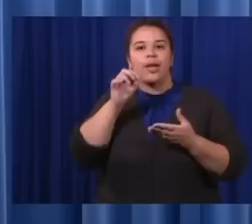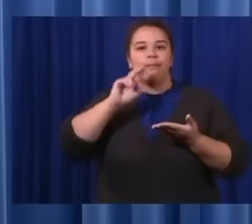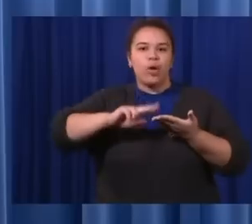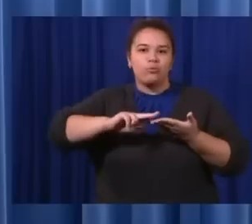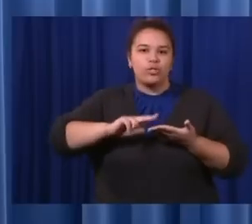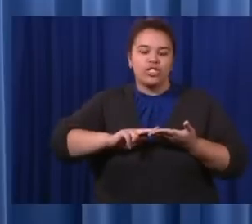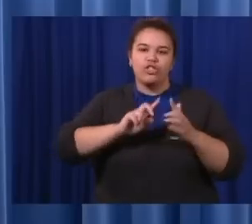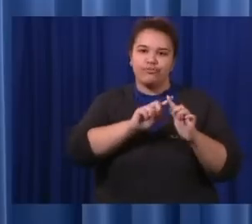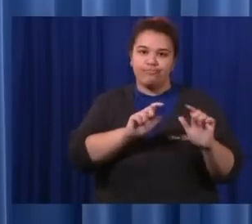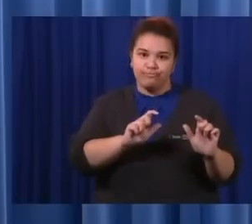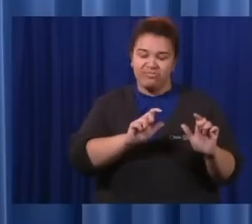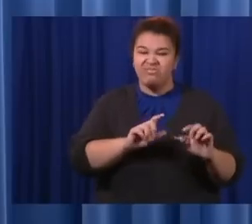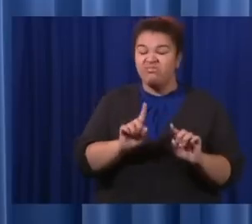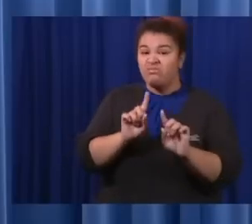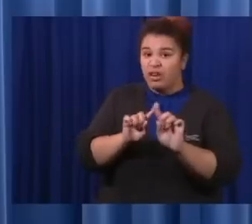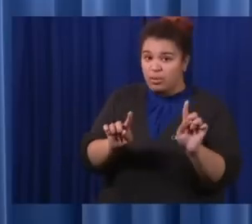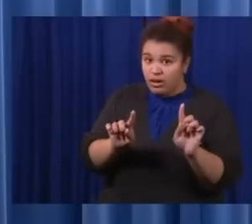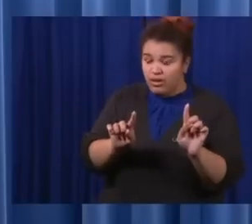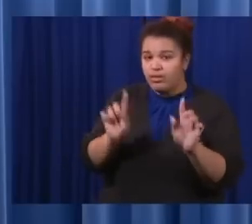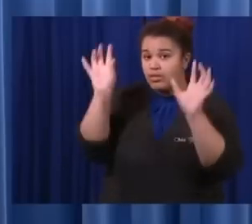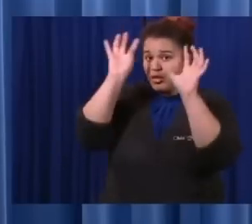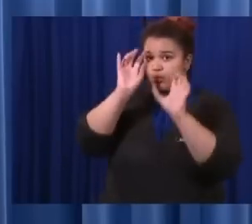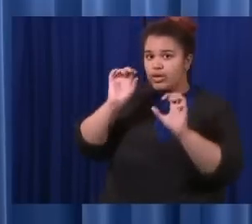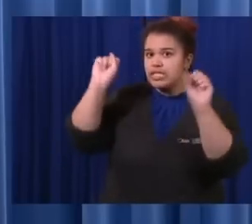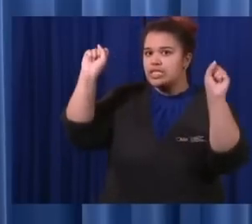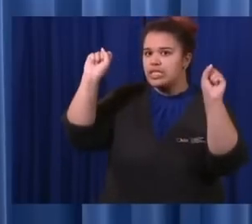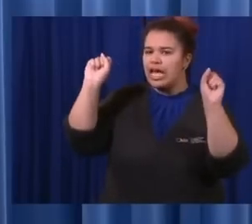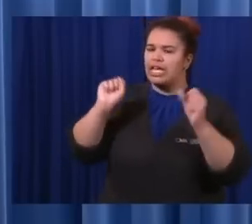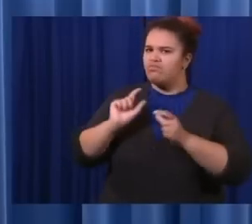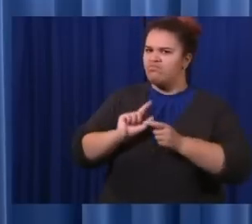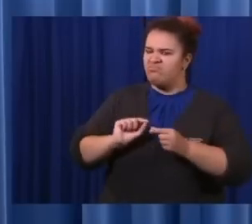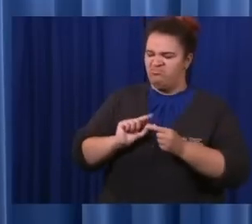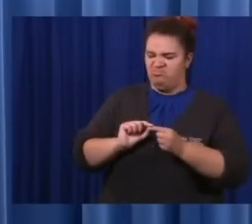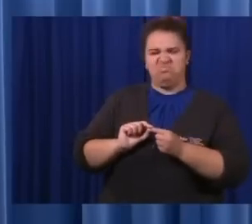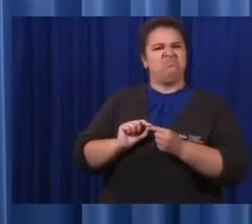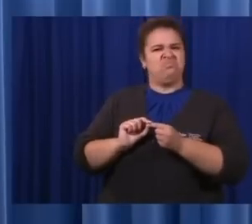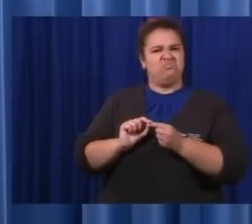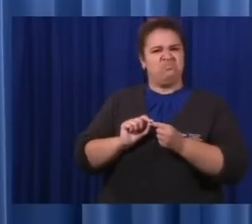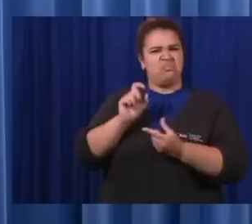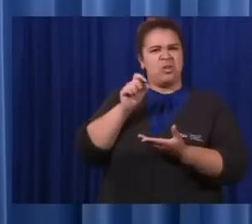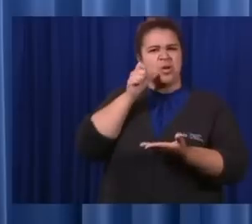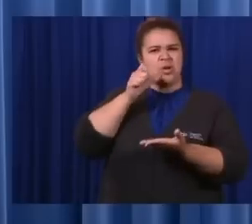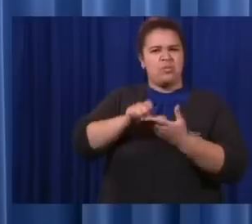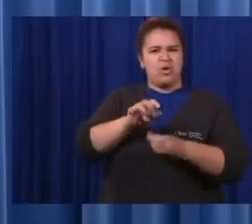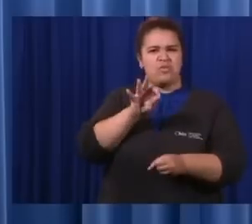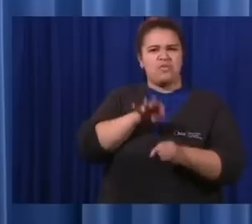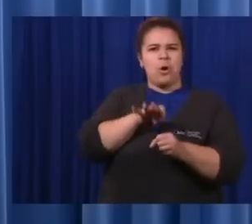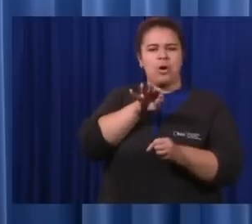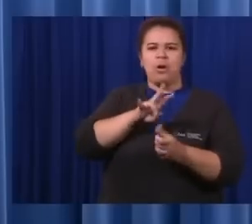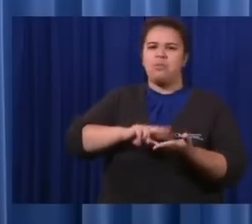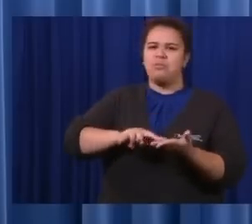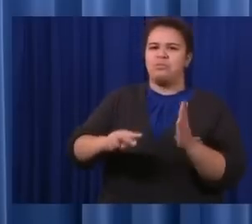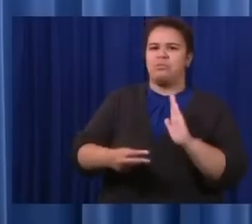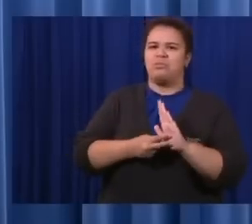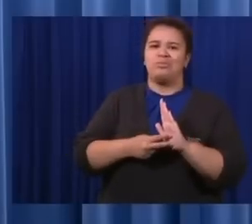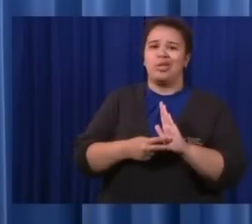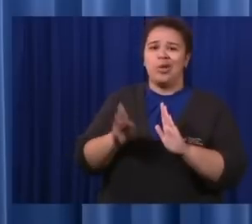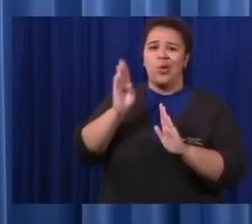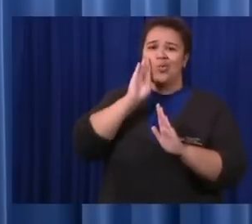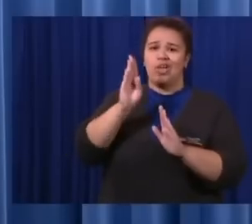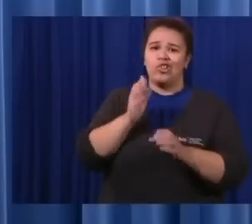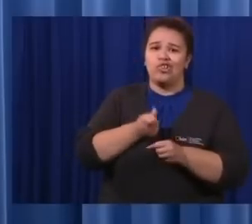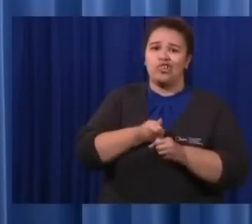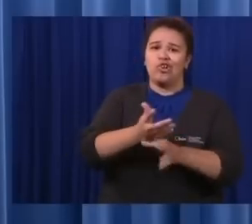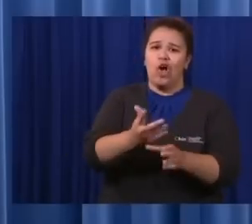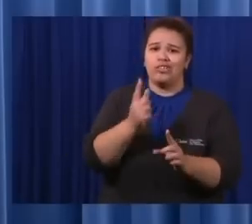has sowed seeds of doubt, saying that a vote-by-mail election is bound to be rigged. I was wondering if you or the Attorney General could